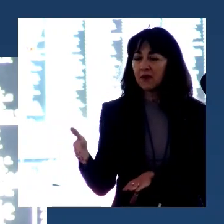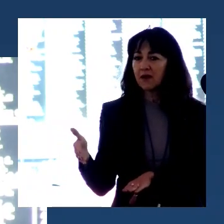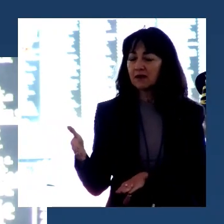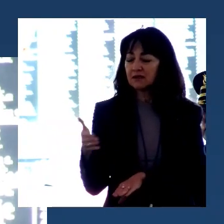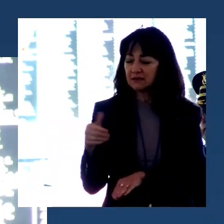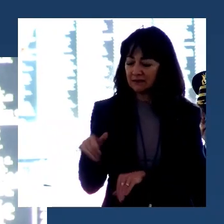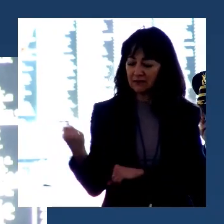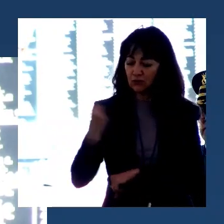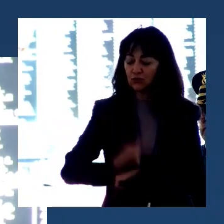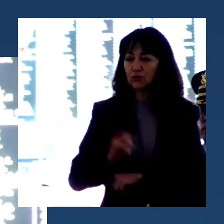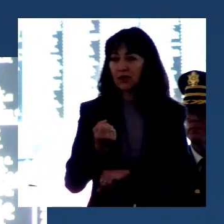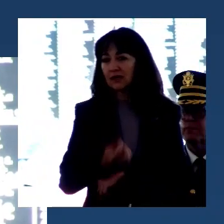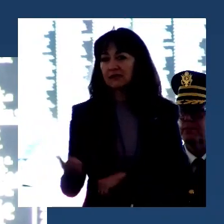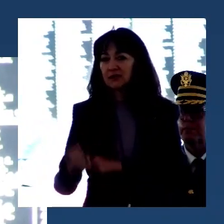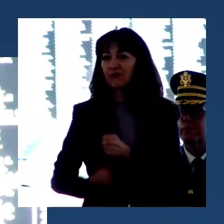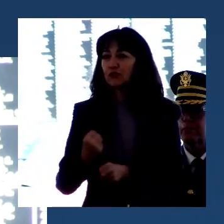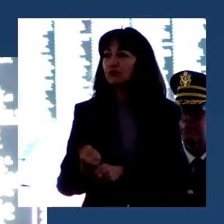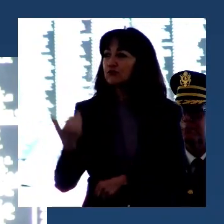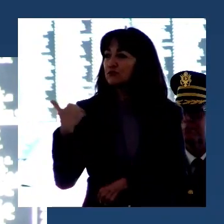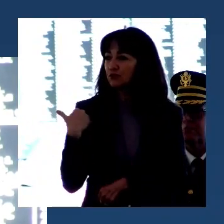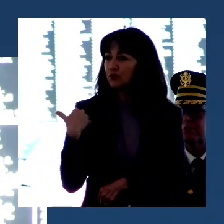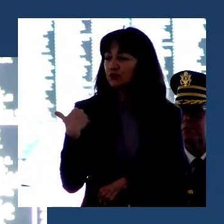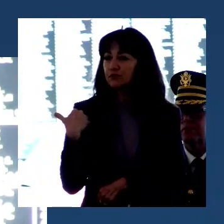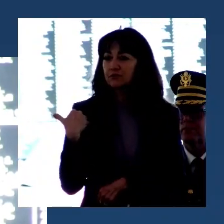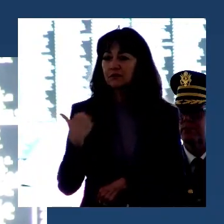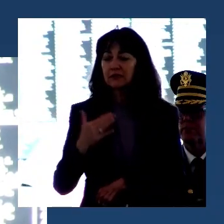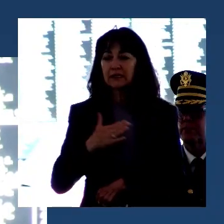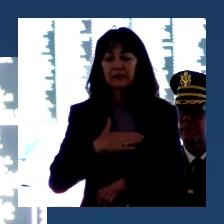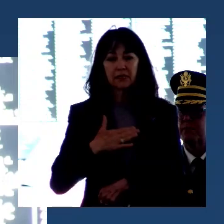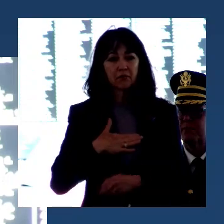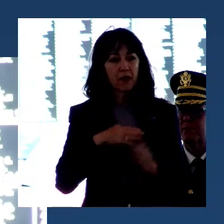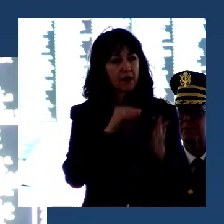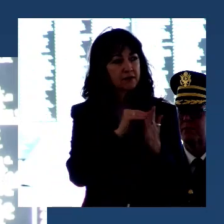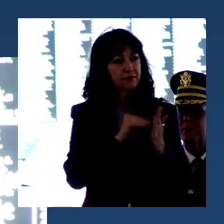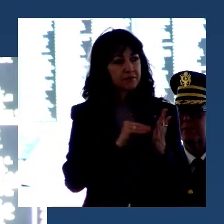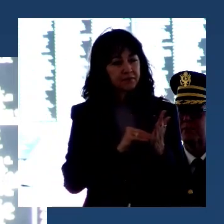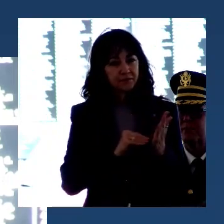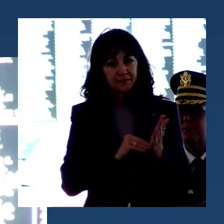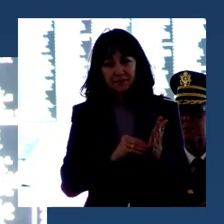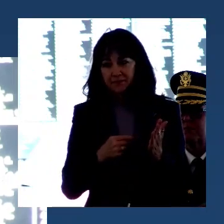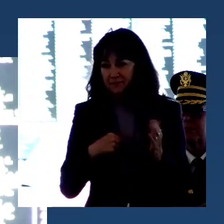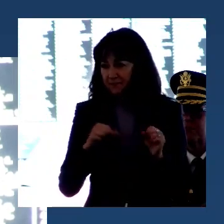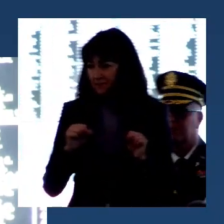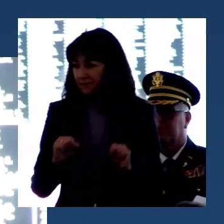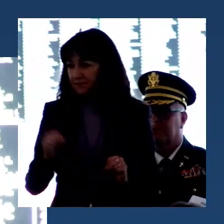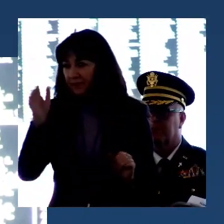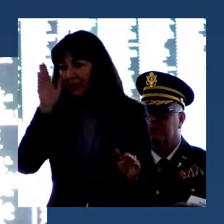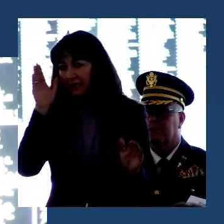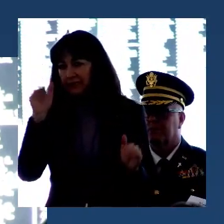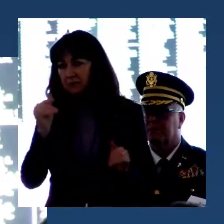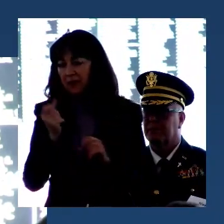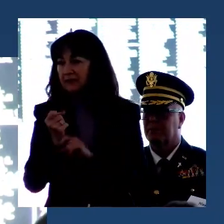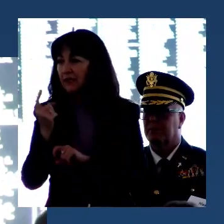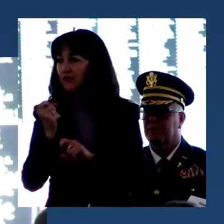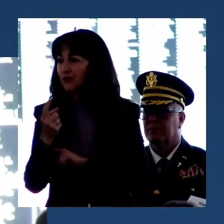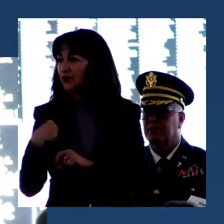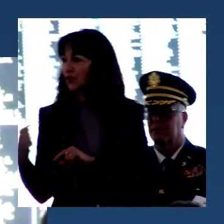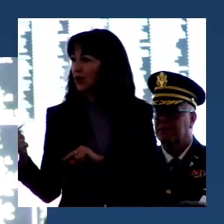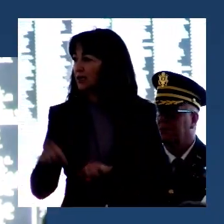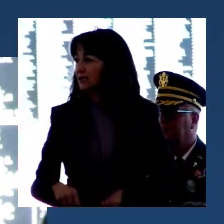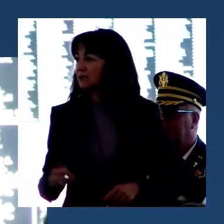ago. And in my prepared remarks, I said, because I can expect every year that I come